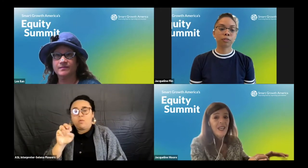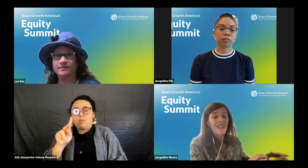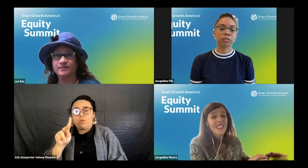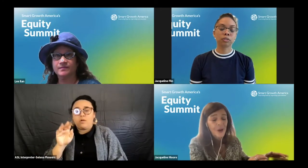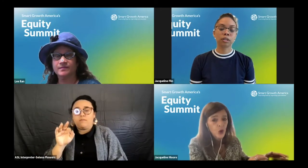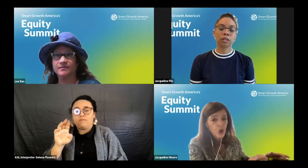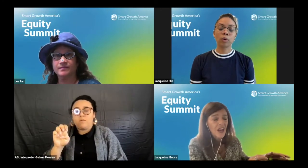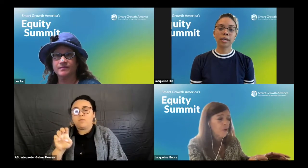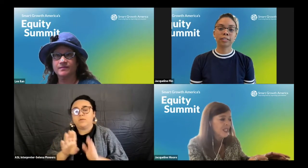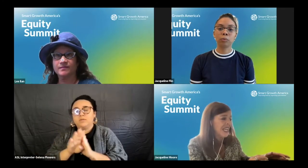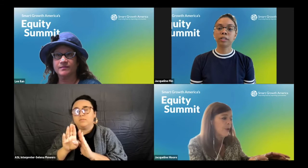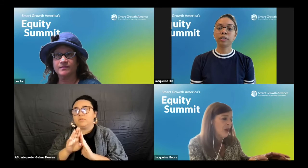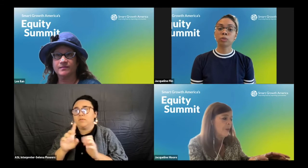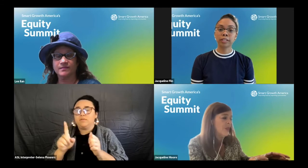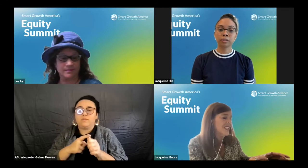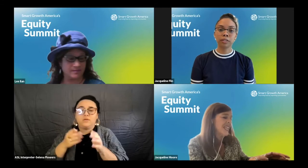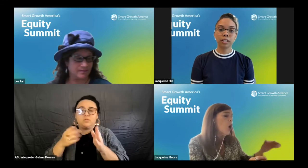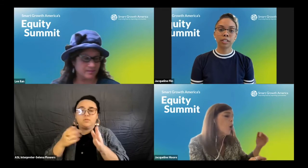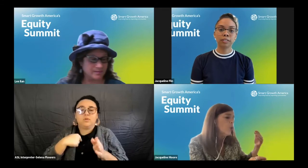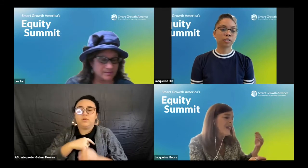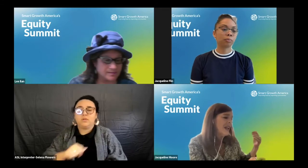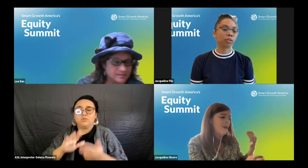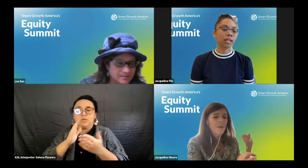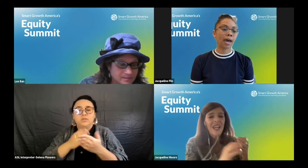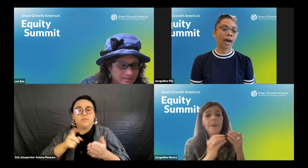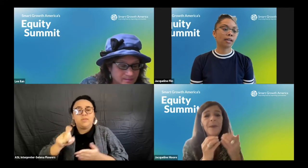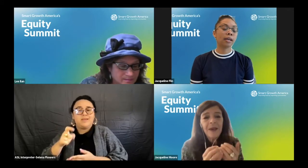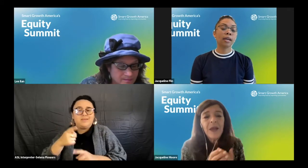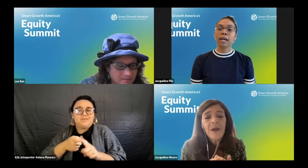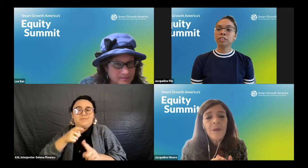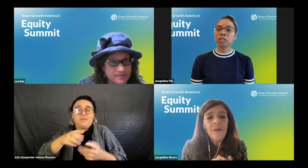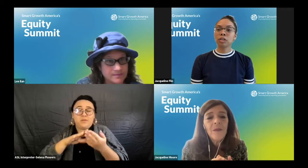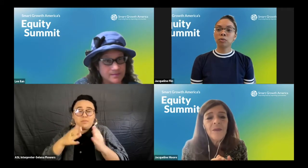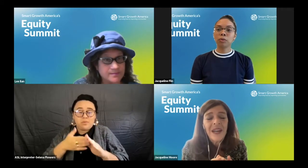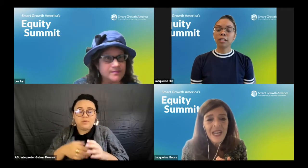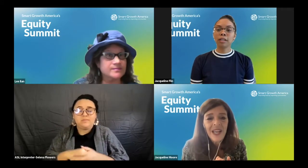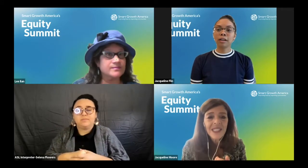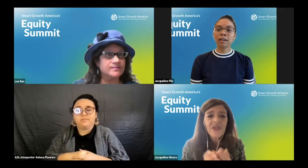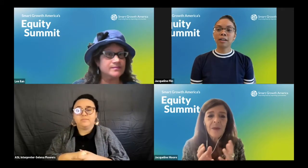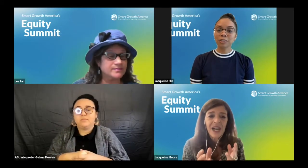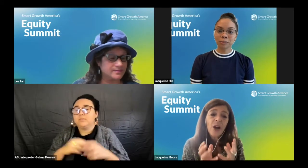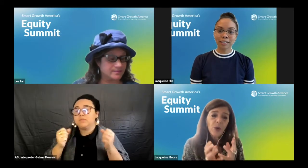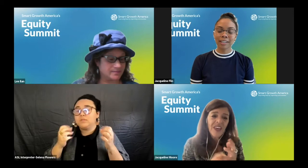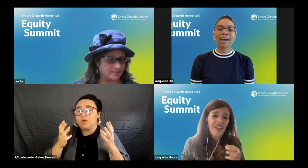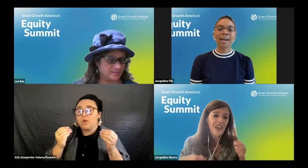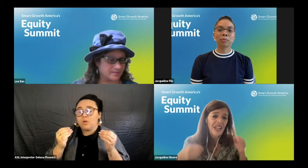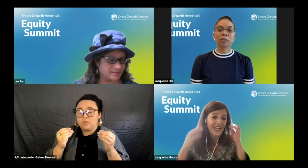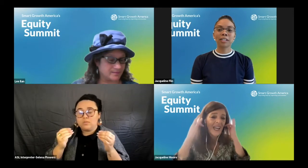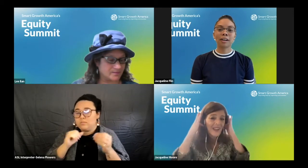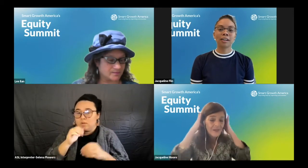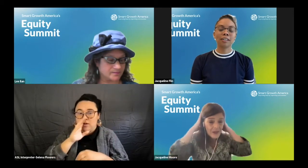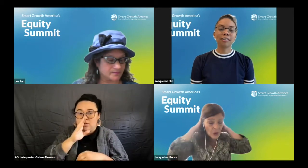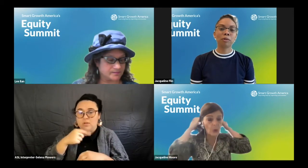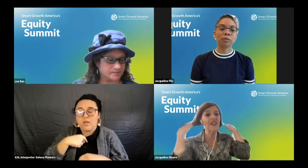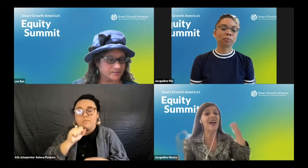the first ways that we could address some of the needs that the community had. And so indirectly, I had been